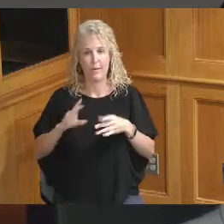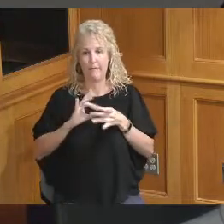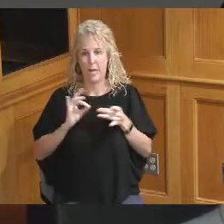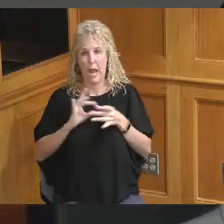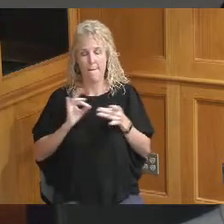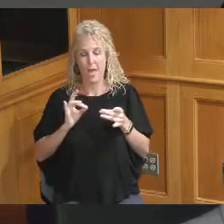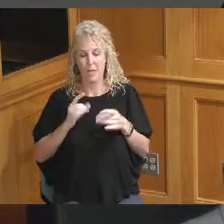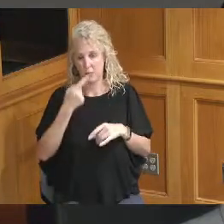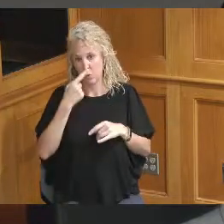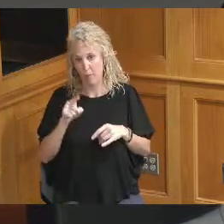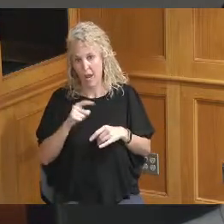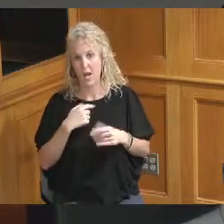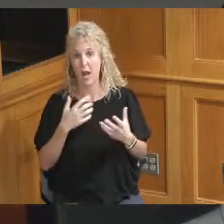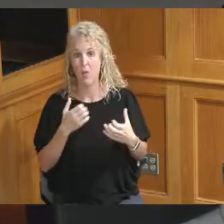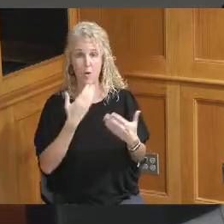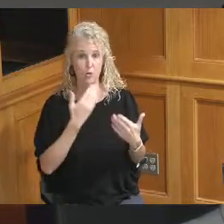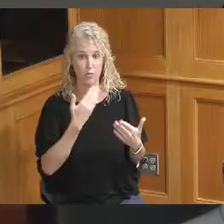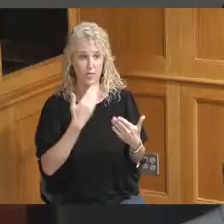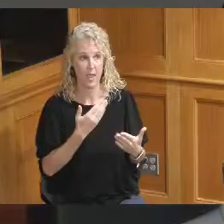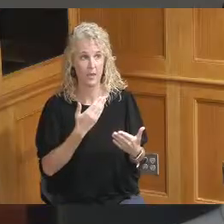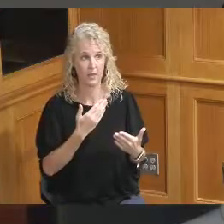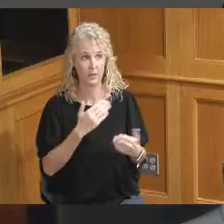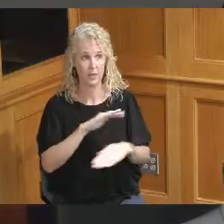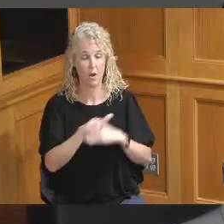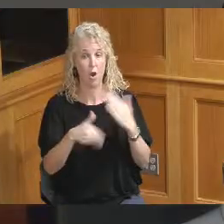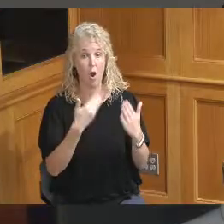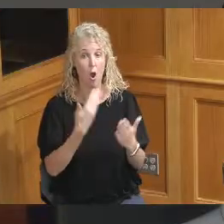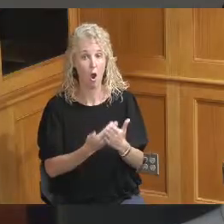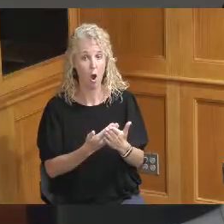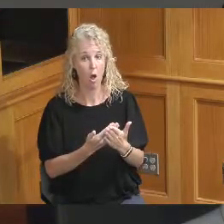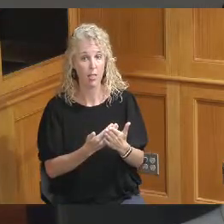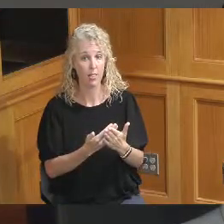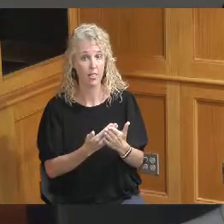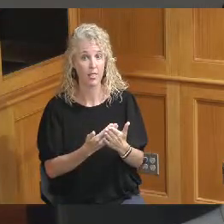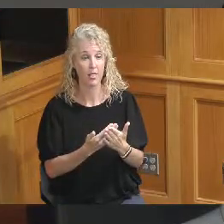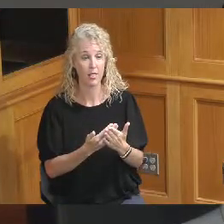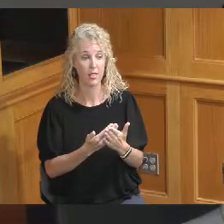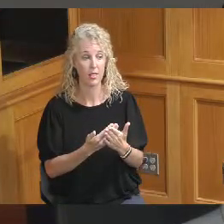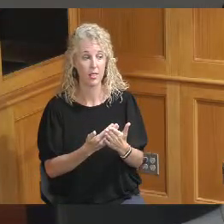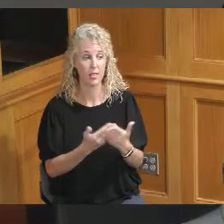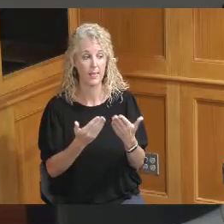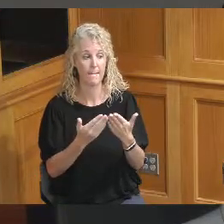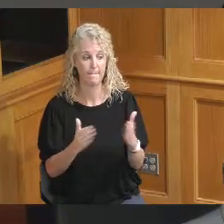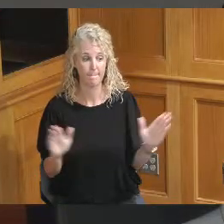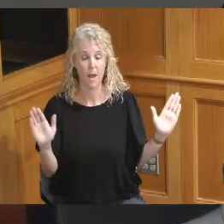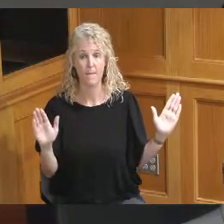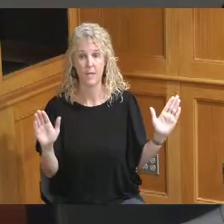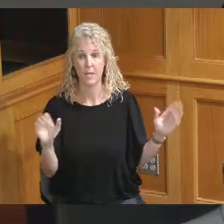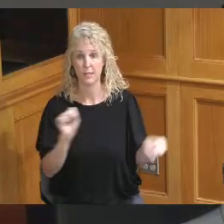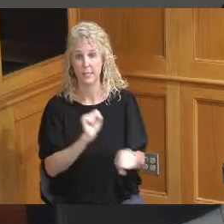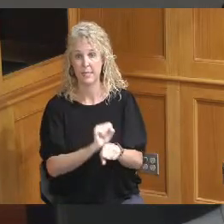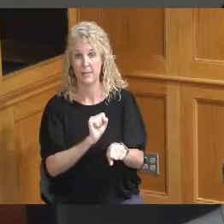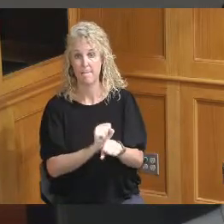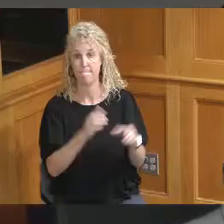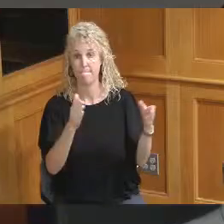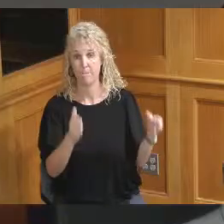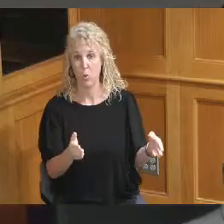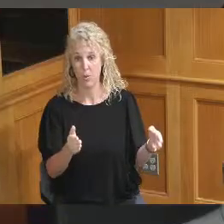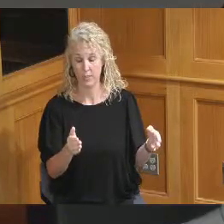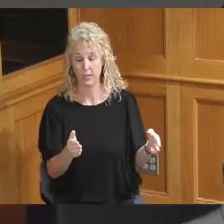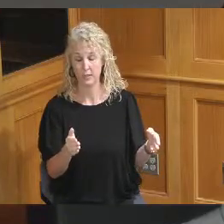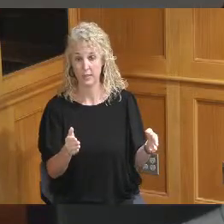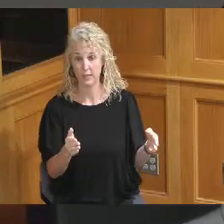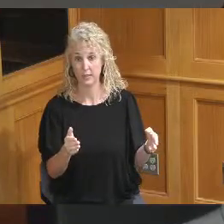comments, Commissioner, I do just want to thank all of the public sector employees right now who are, we've got